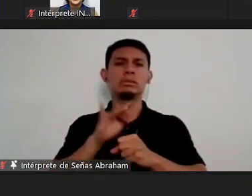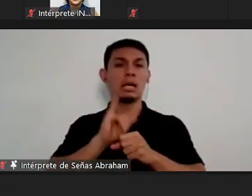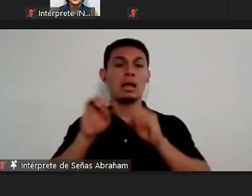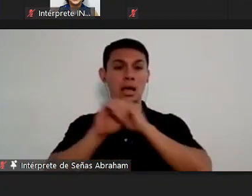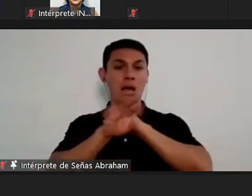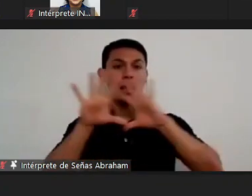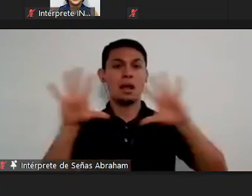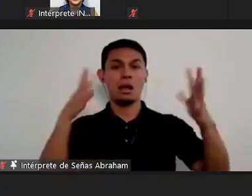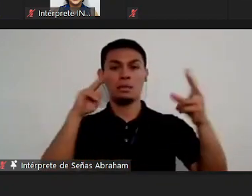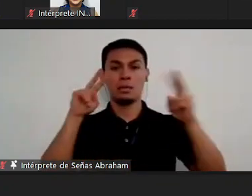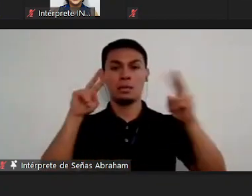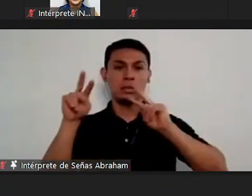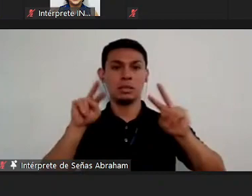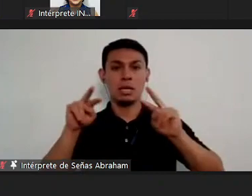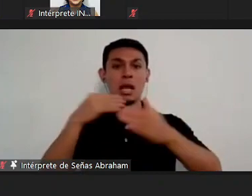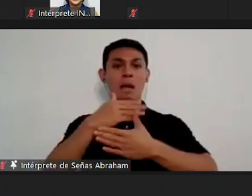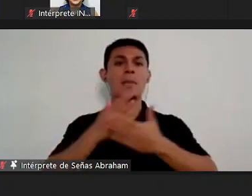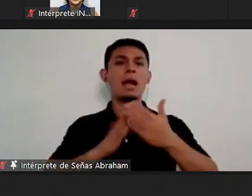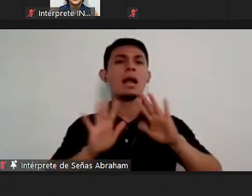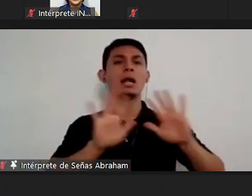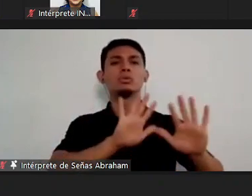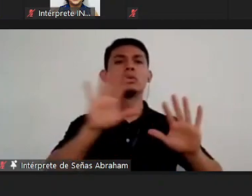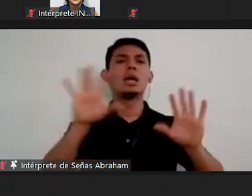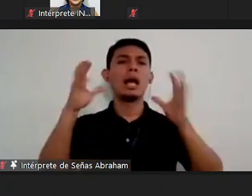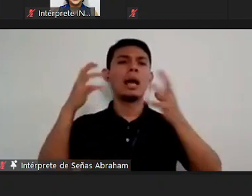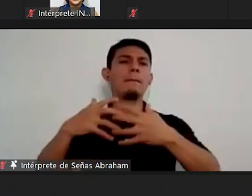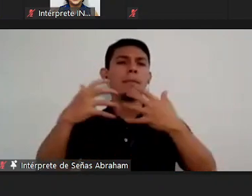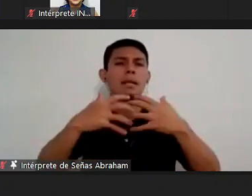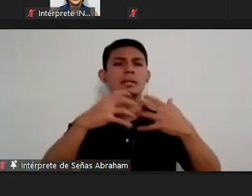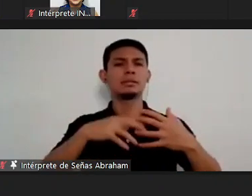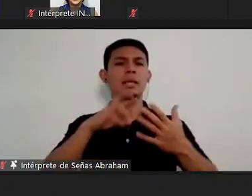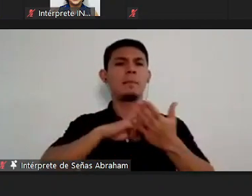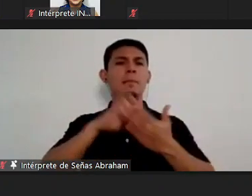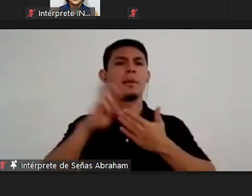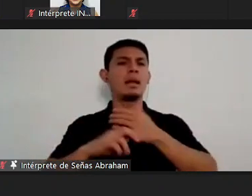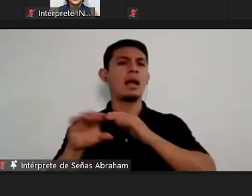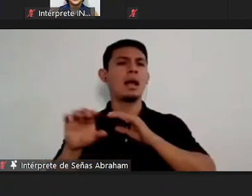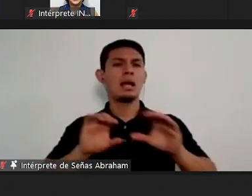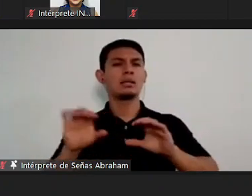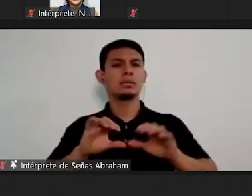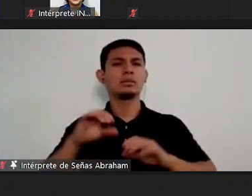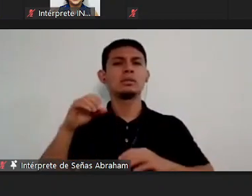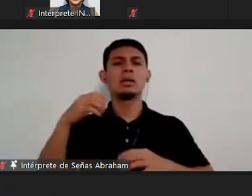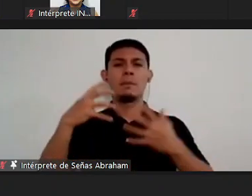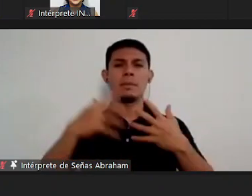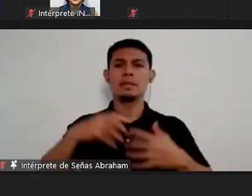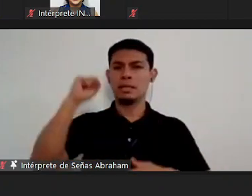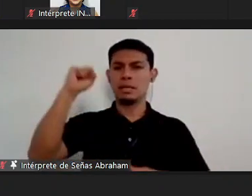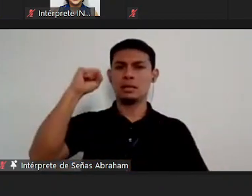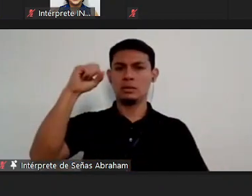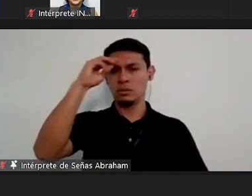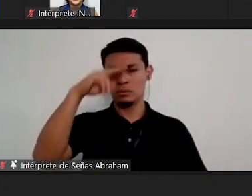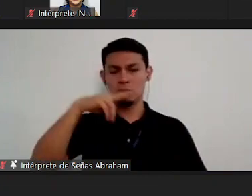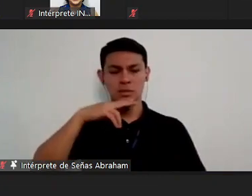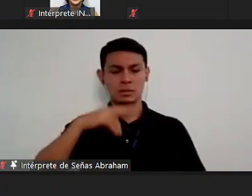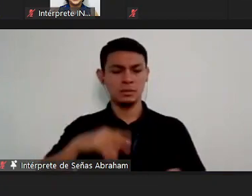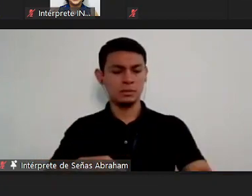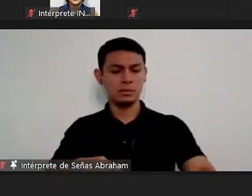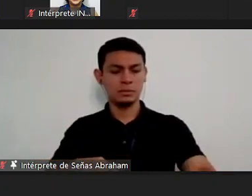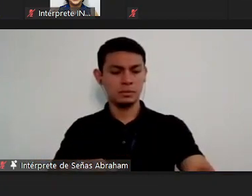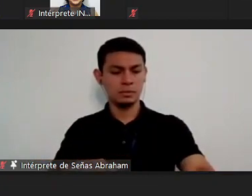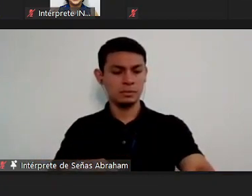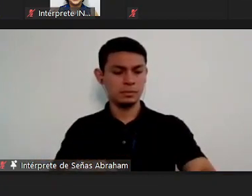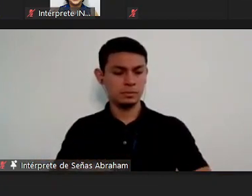more committed and visible engagement from the companies and the implementation of the action plan for